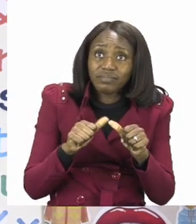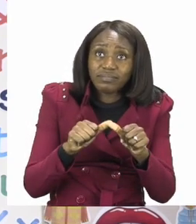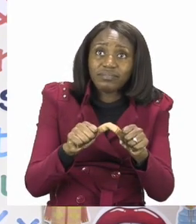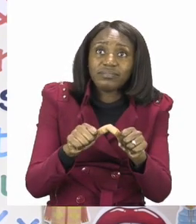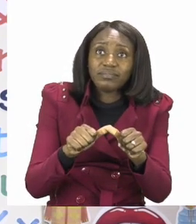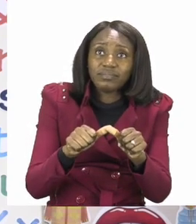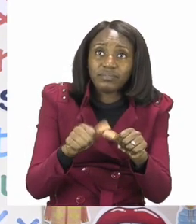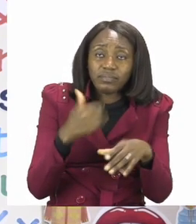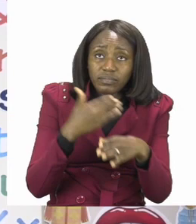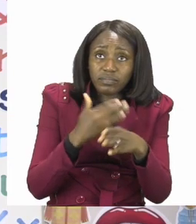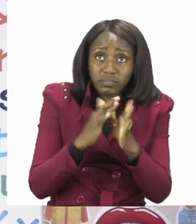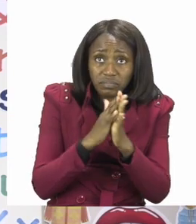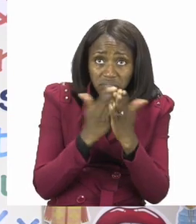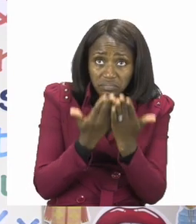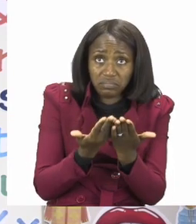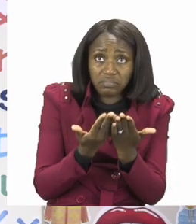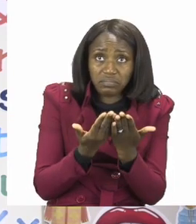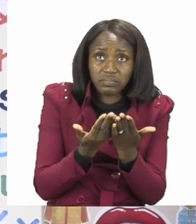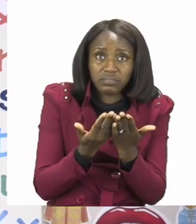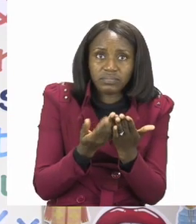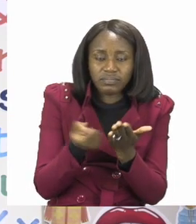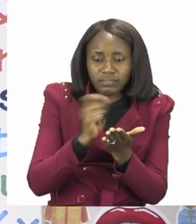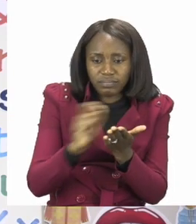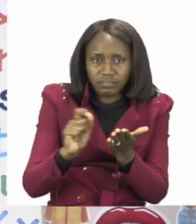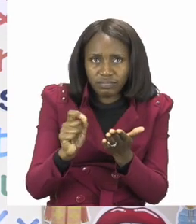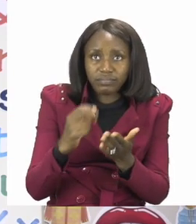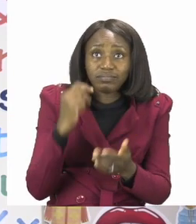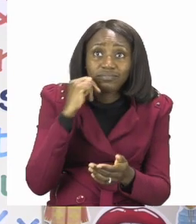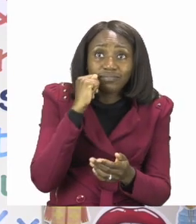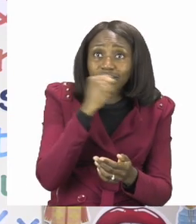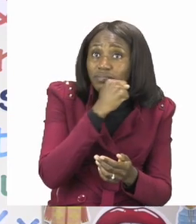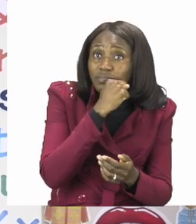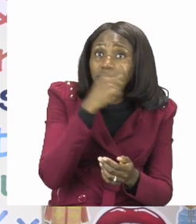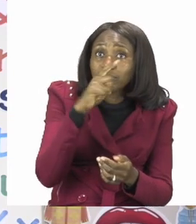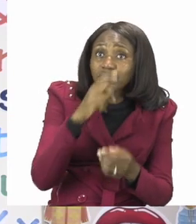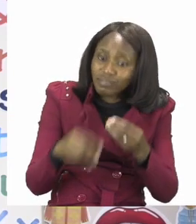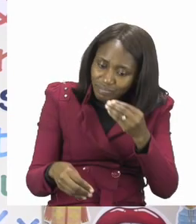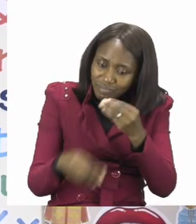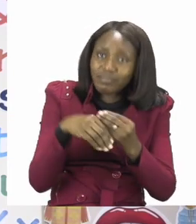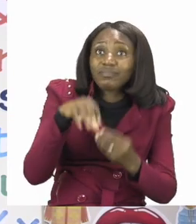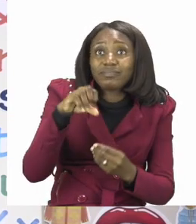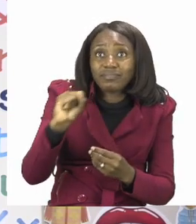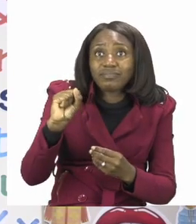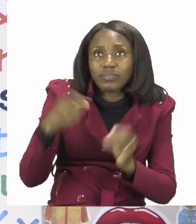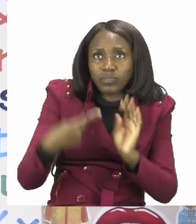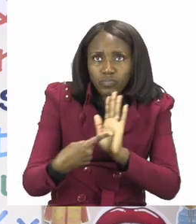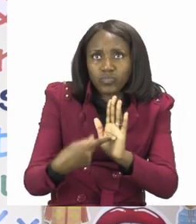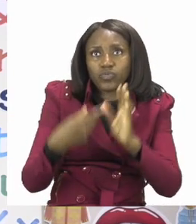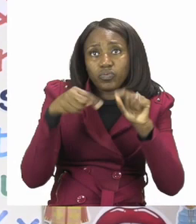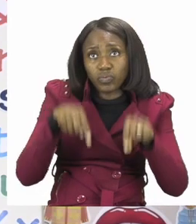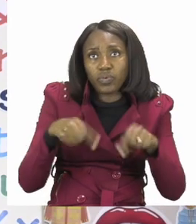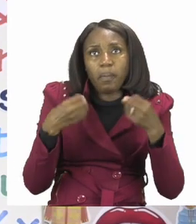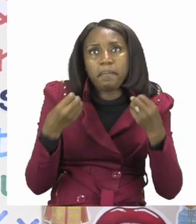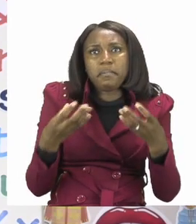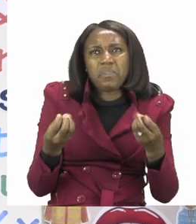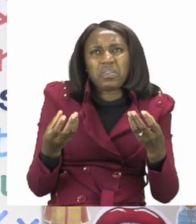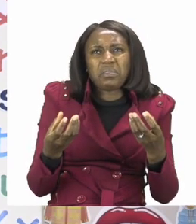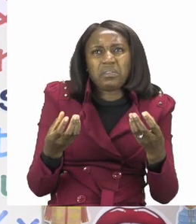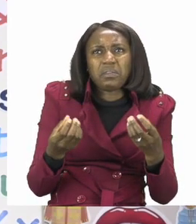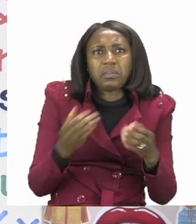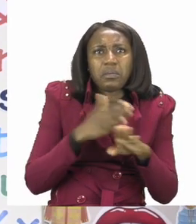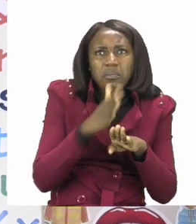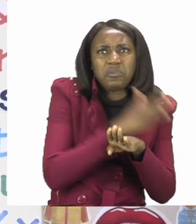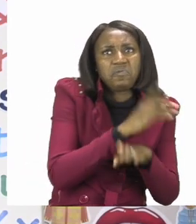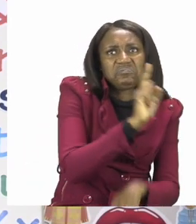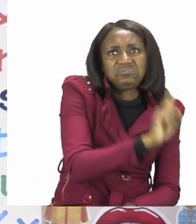girls. You're going to write the noun again, but this time you just add an S to make it a